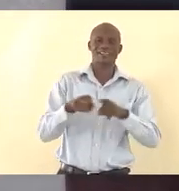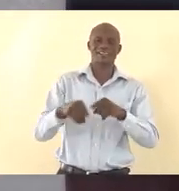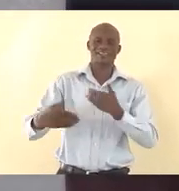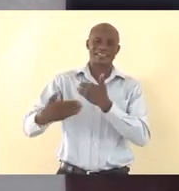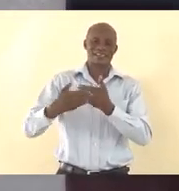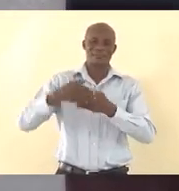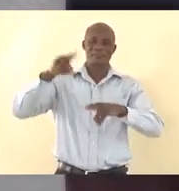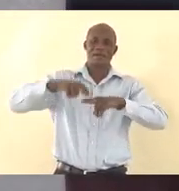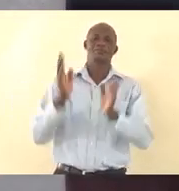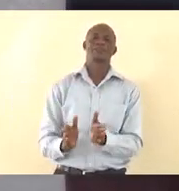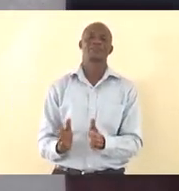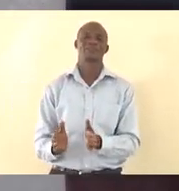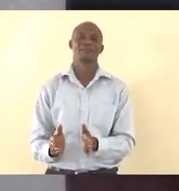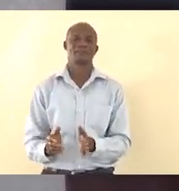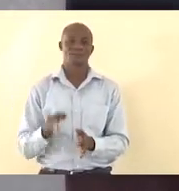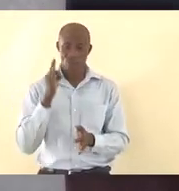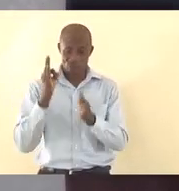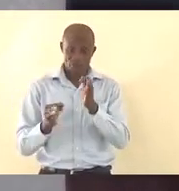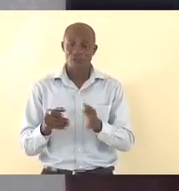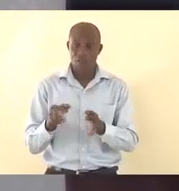church if you are a backbencher. You don't belong.